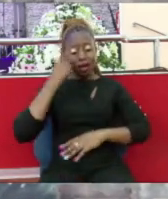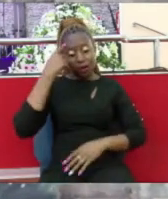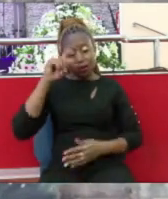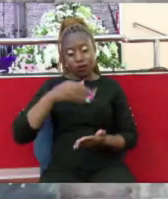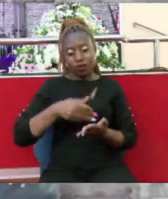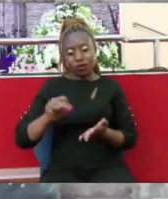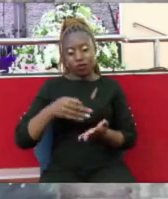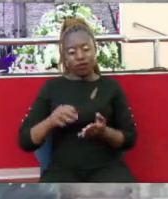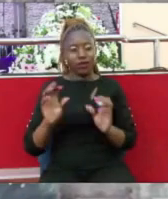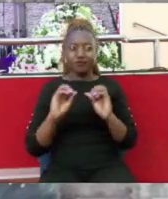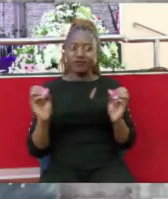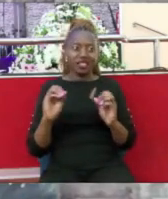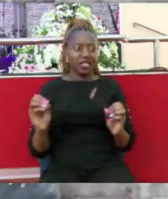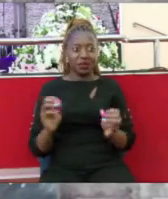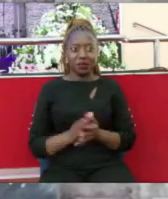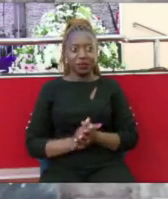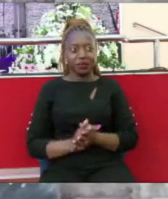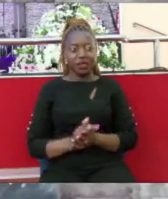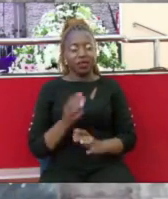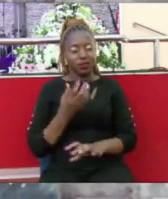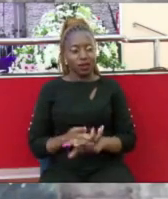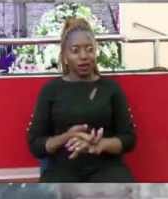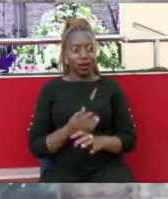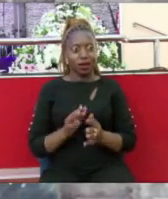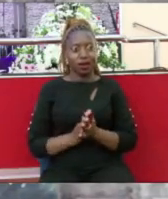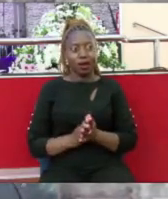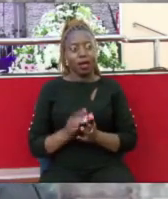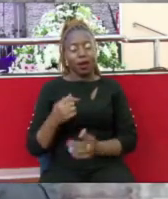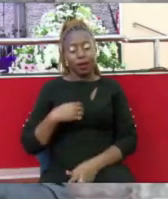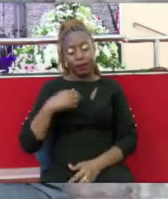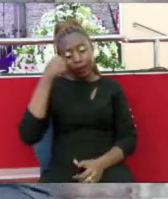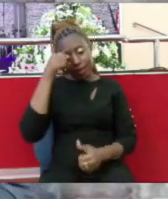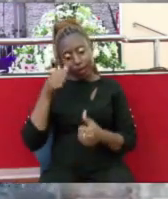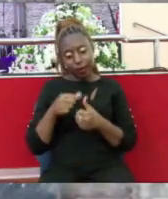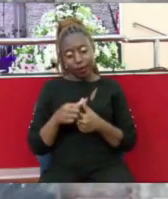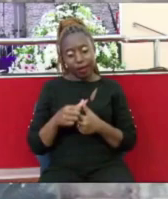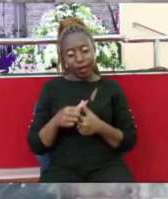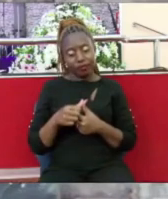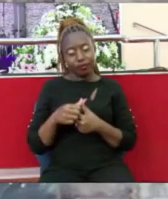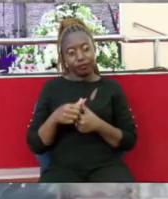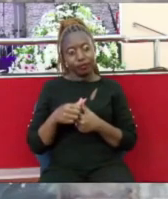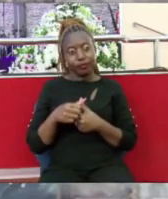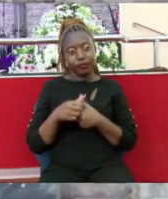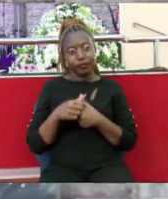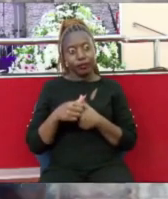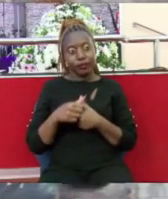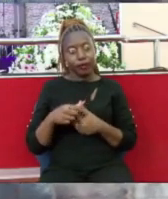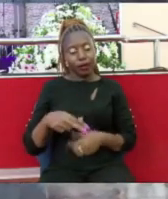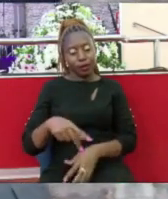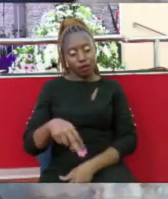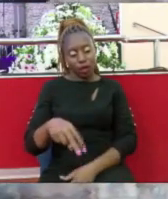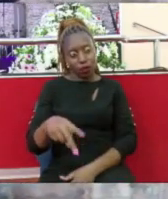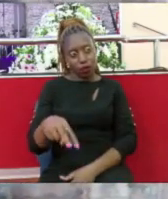math was not mathing at all. Hesabu haiko inaingiana kabisa. And I remember I walked down. Na nakumbuka nilitemka. I